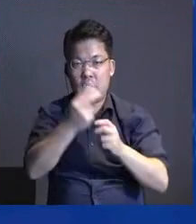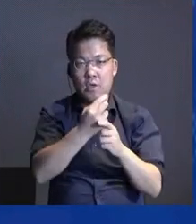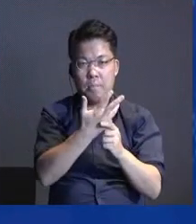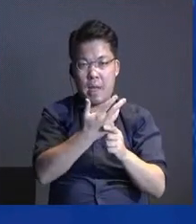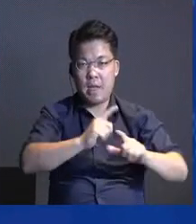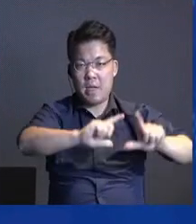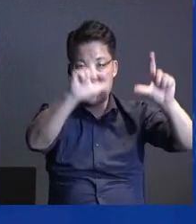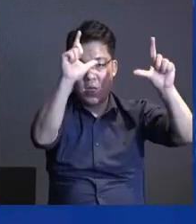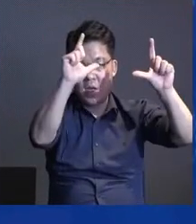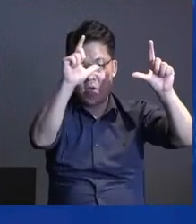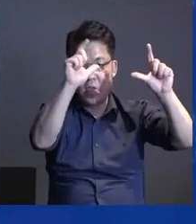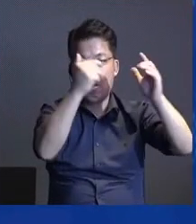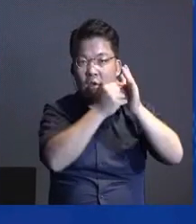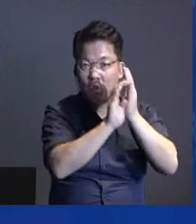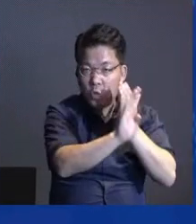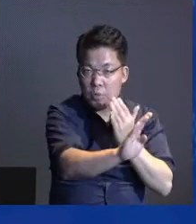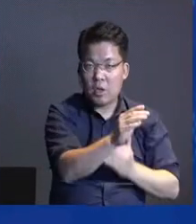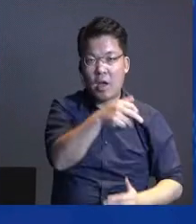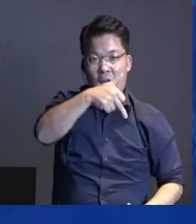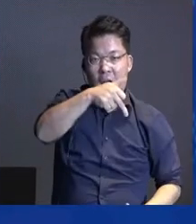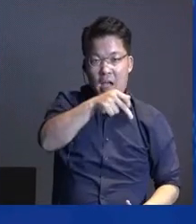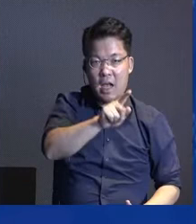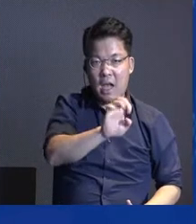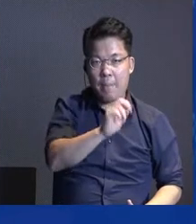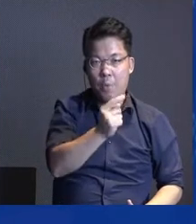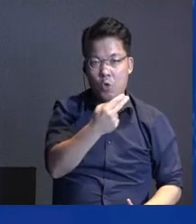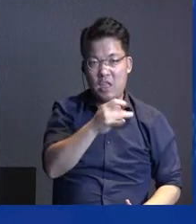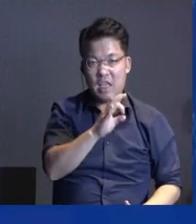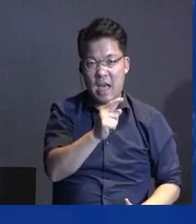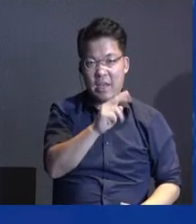and 283 in Vietnam.